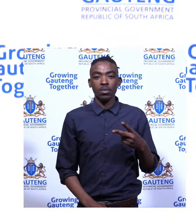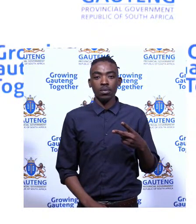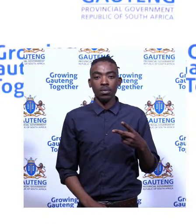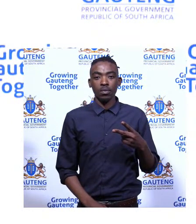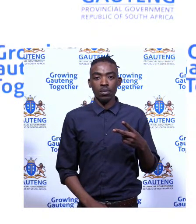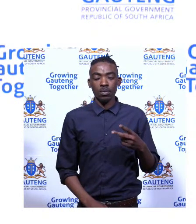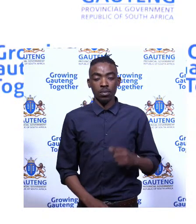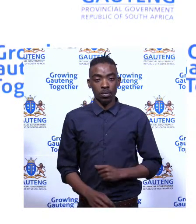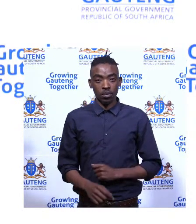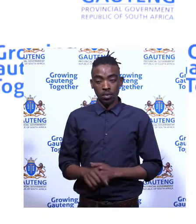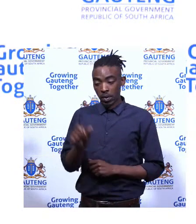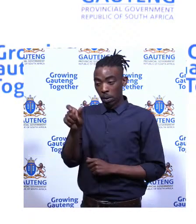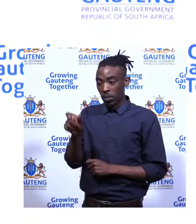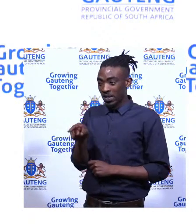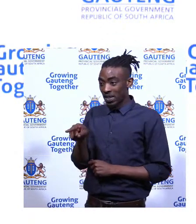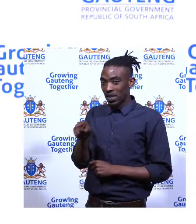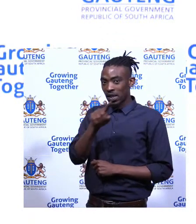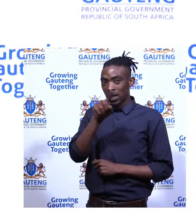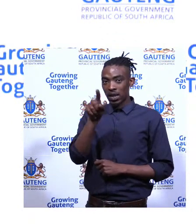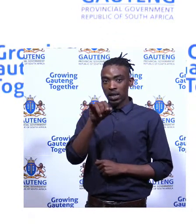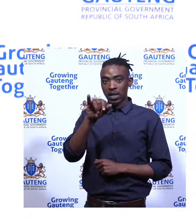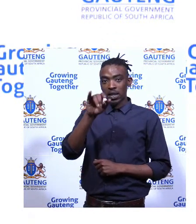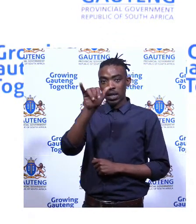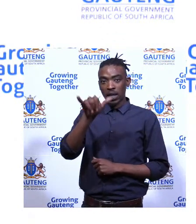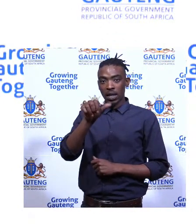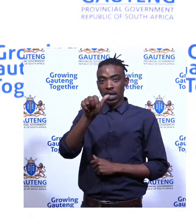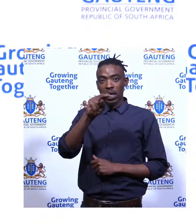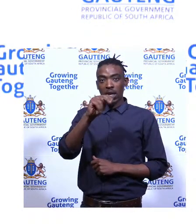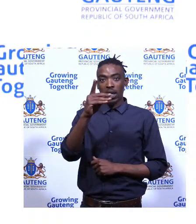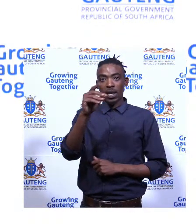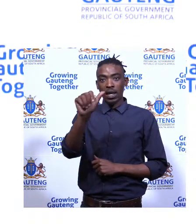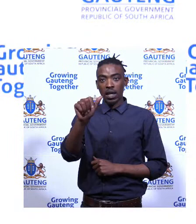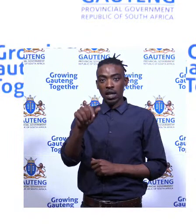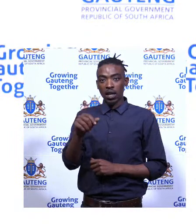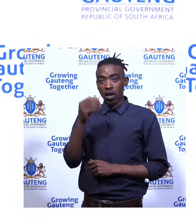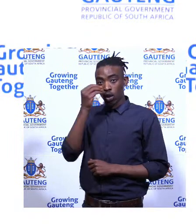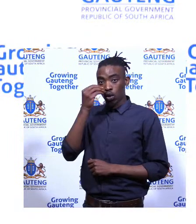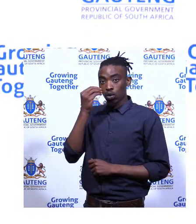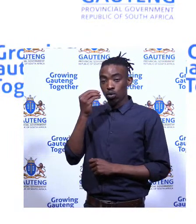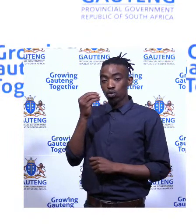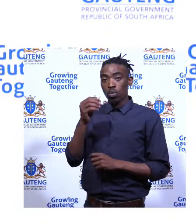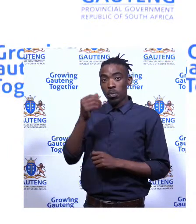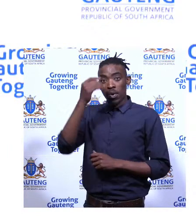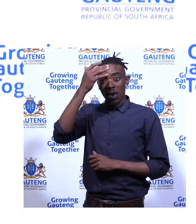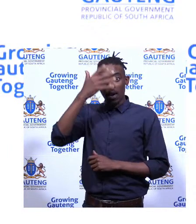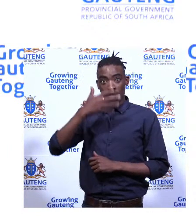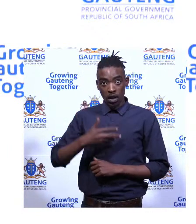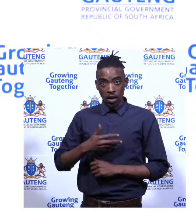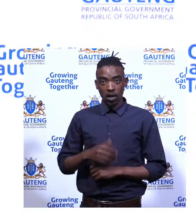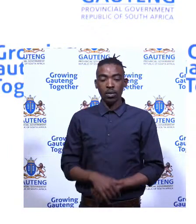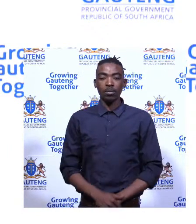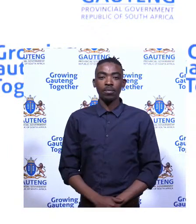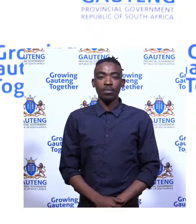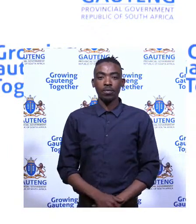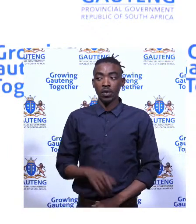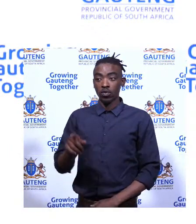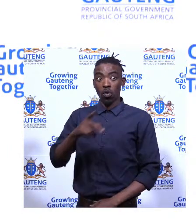from Zianda Ngobo from Newsroom Africa. And the question is for the Premier.